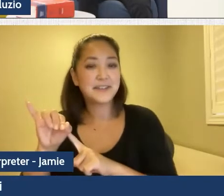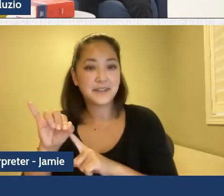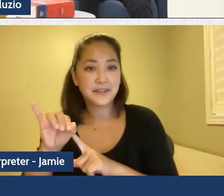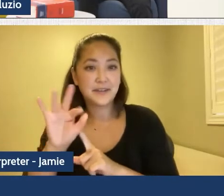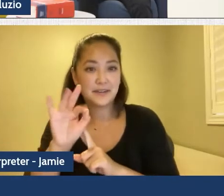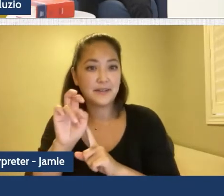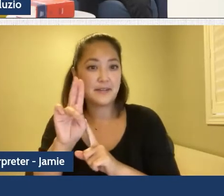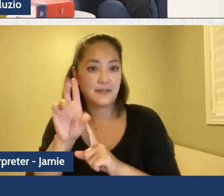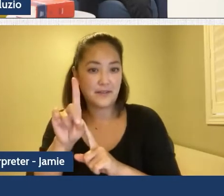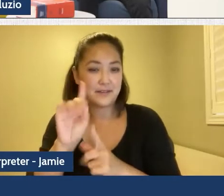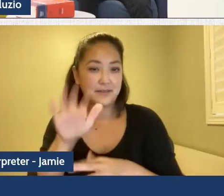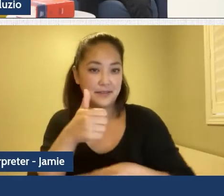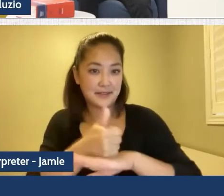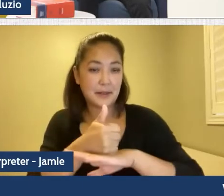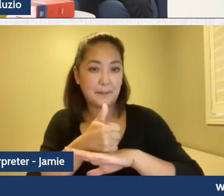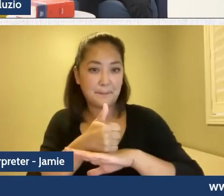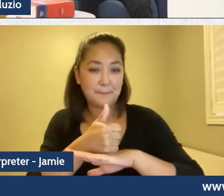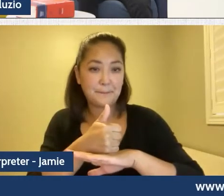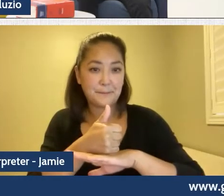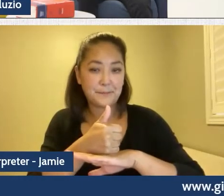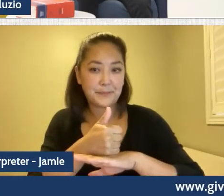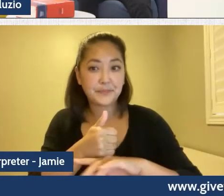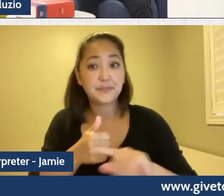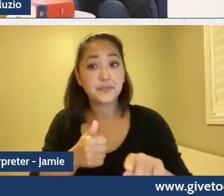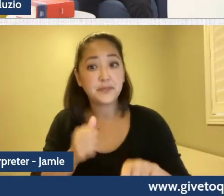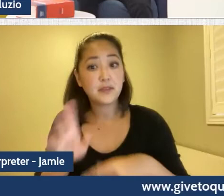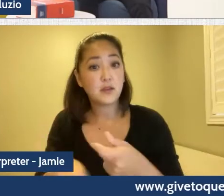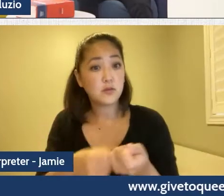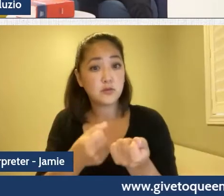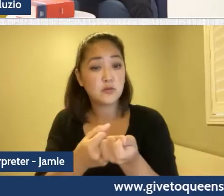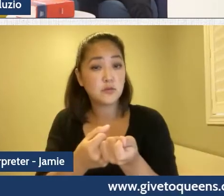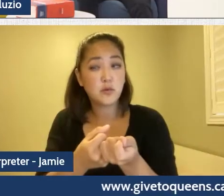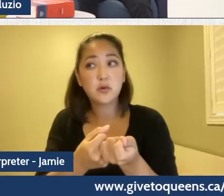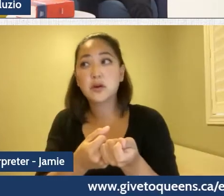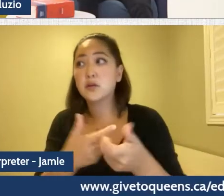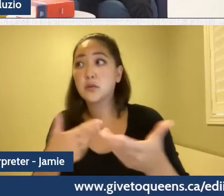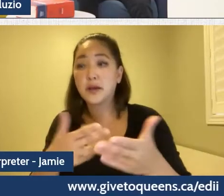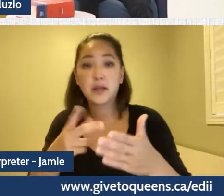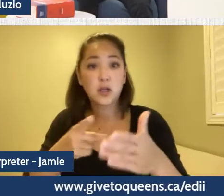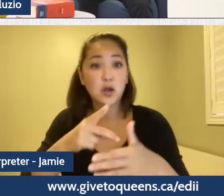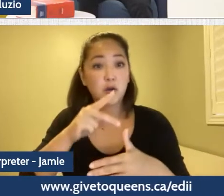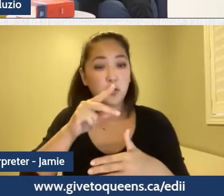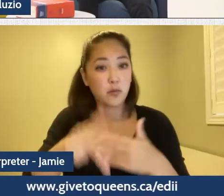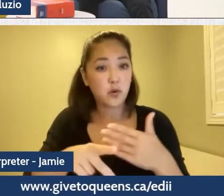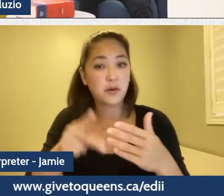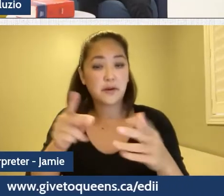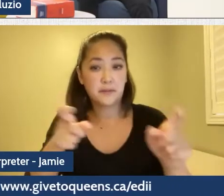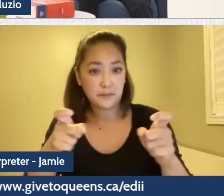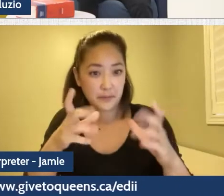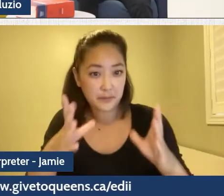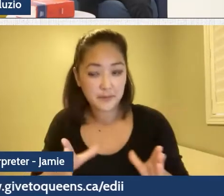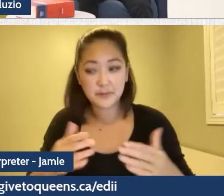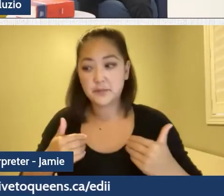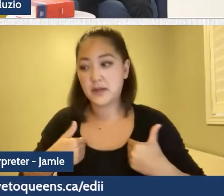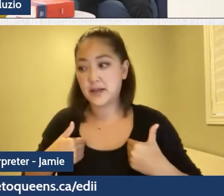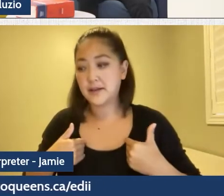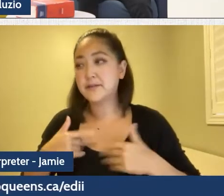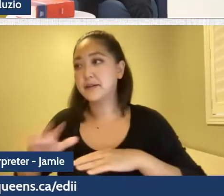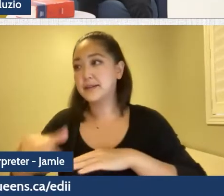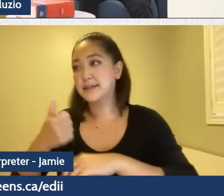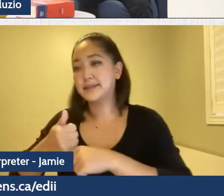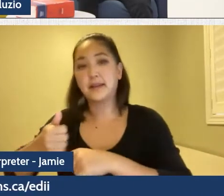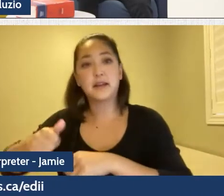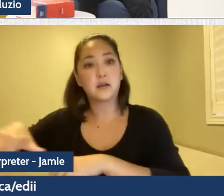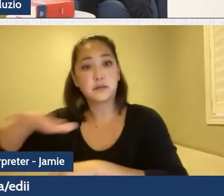indigenization fund that has gone to support. We have a program manager in that area. We've created space on campus